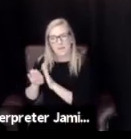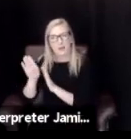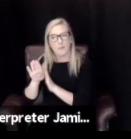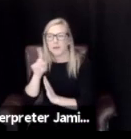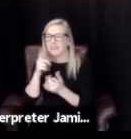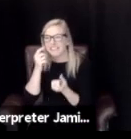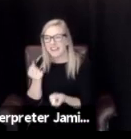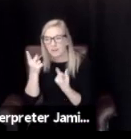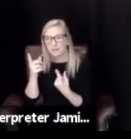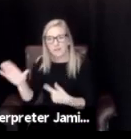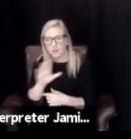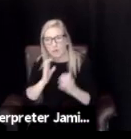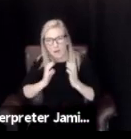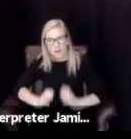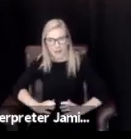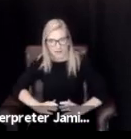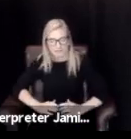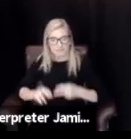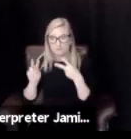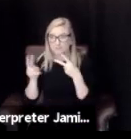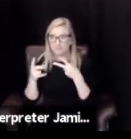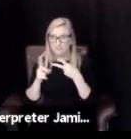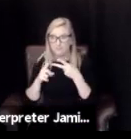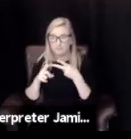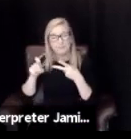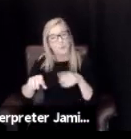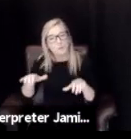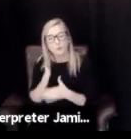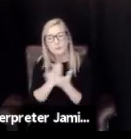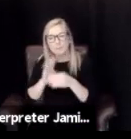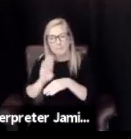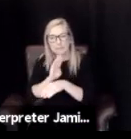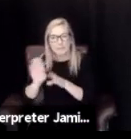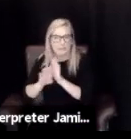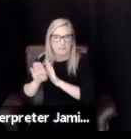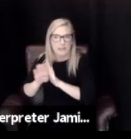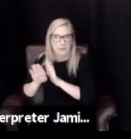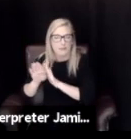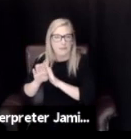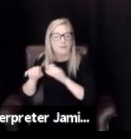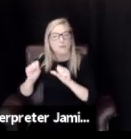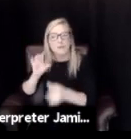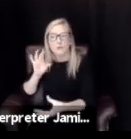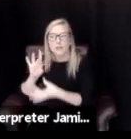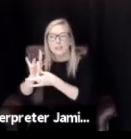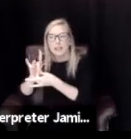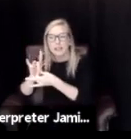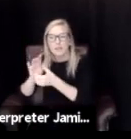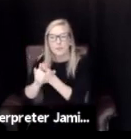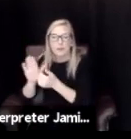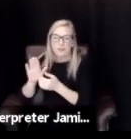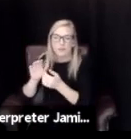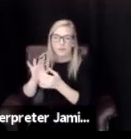client. Secondly, you're going to have to do some business development in order to connect with your ideal